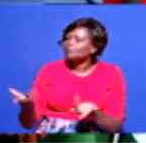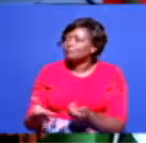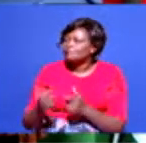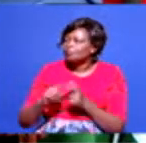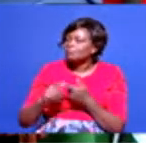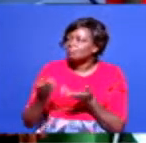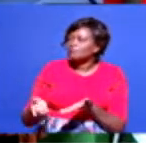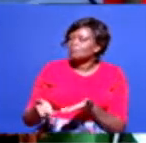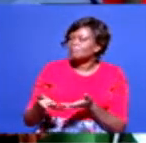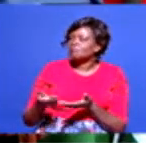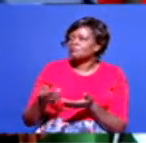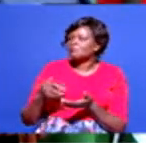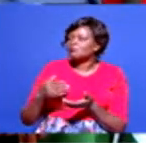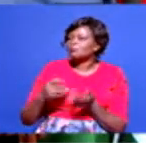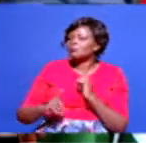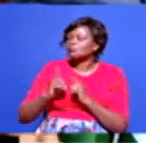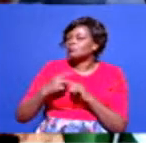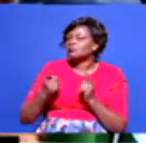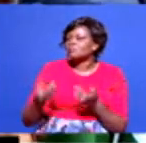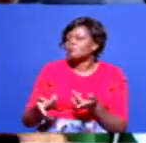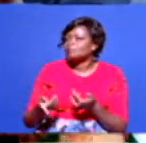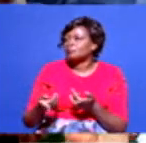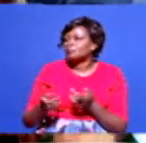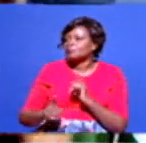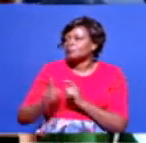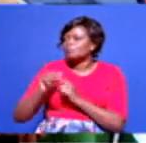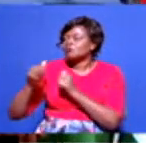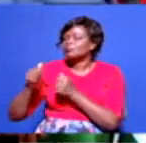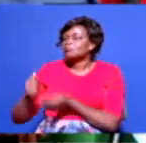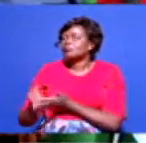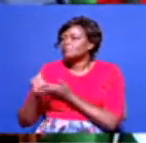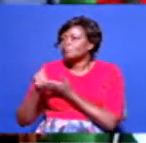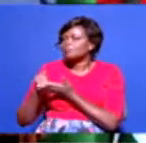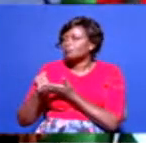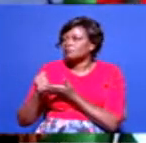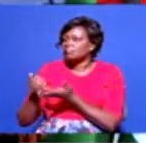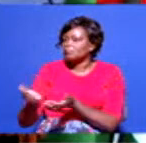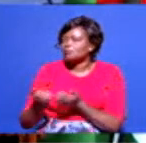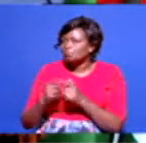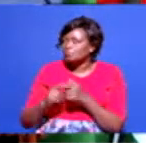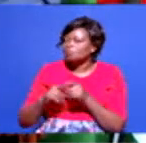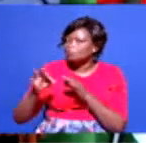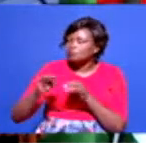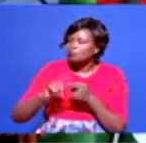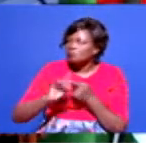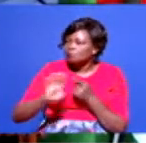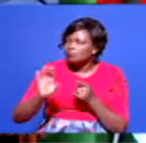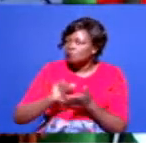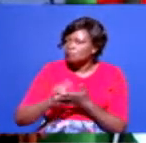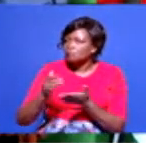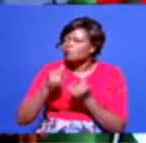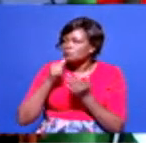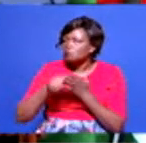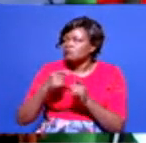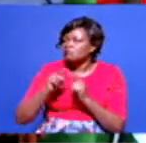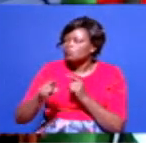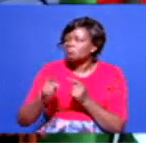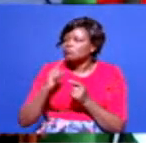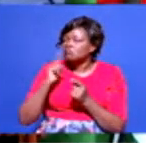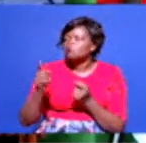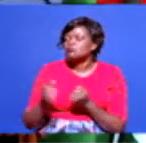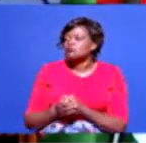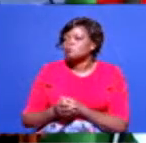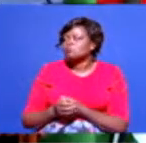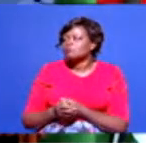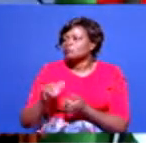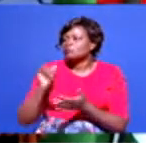ni joto mzee, lakini iko joto ingine nataka usaidizi. And I explained to him that I needed a letter from him. And he said,